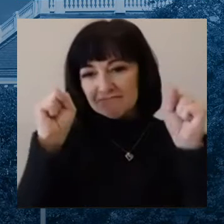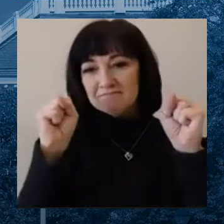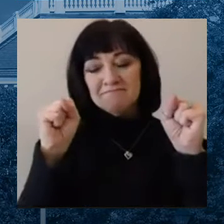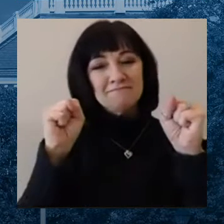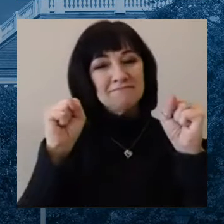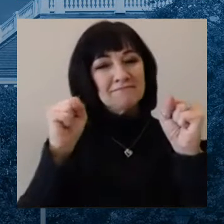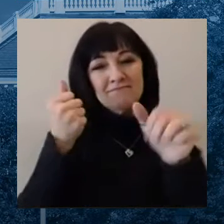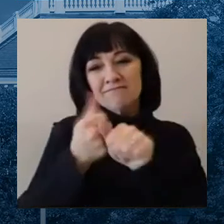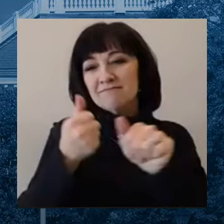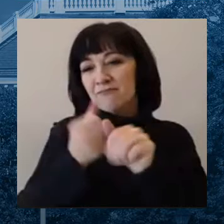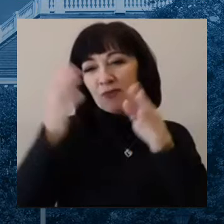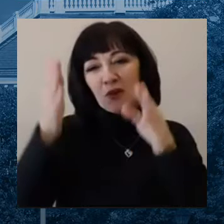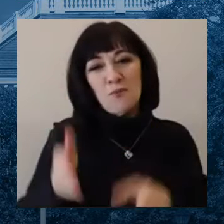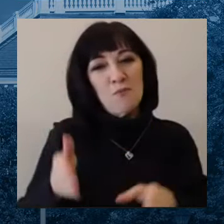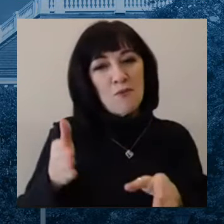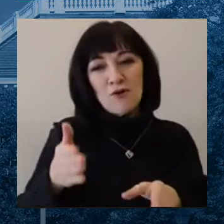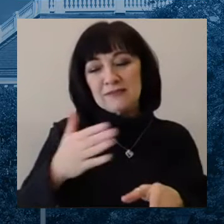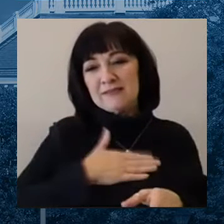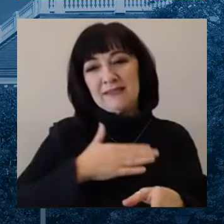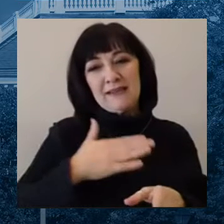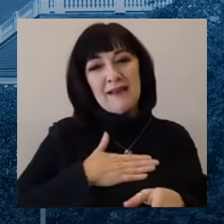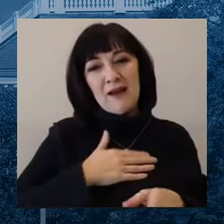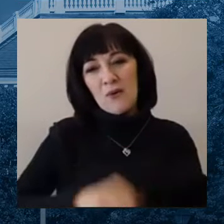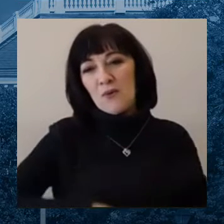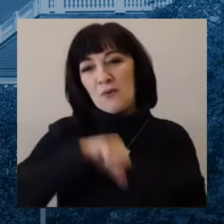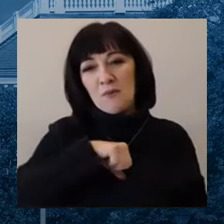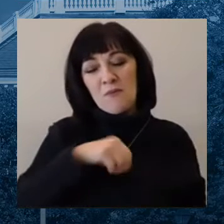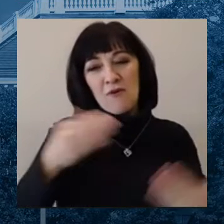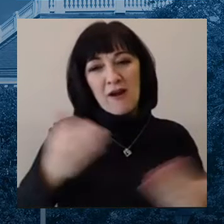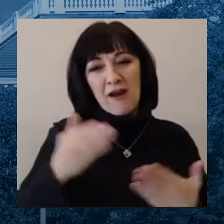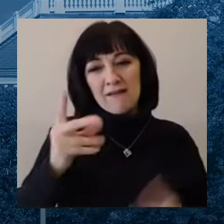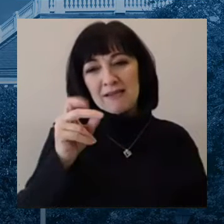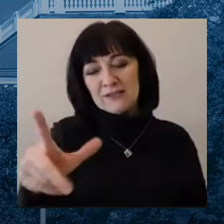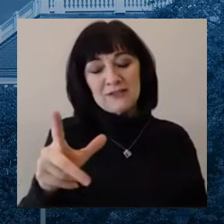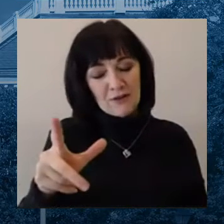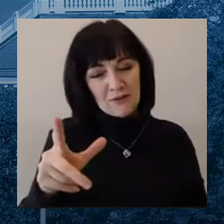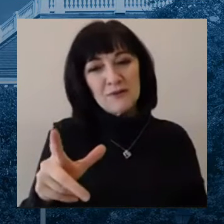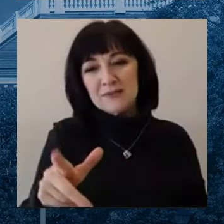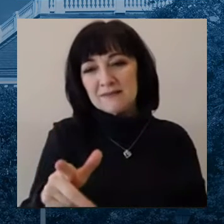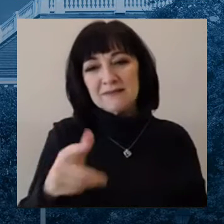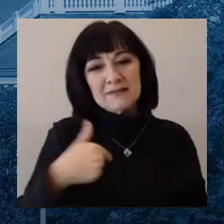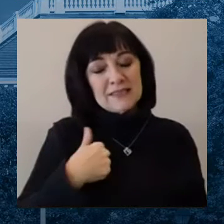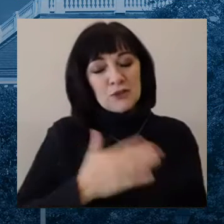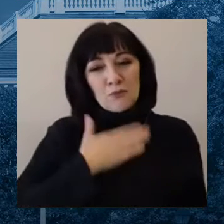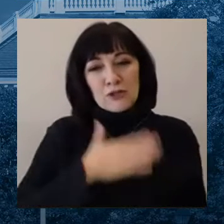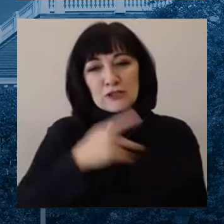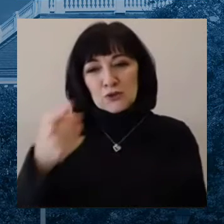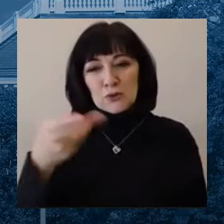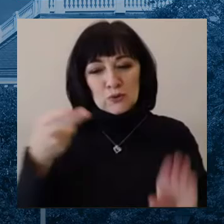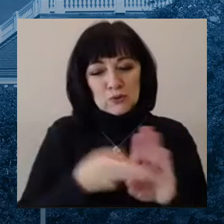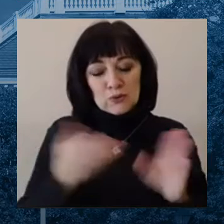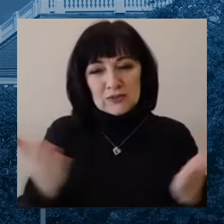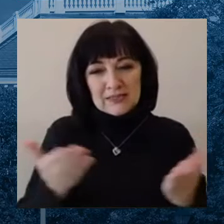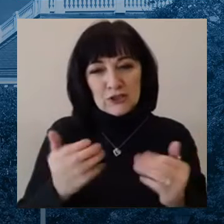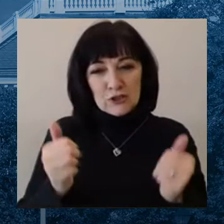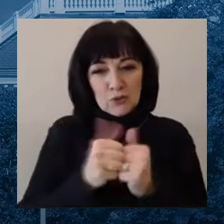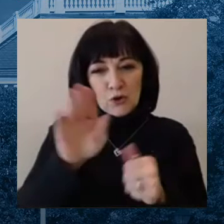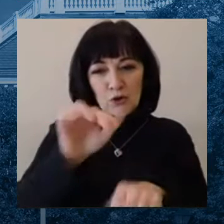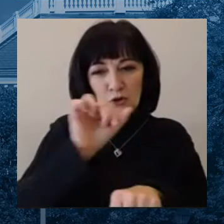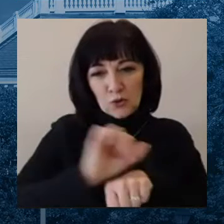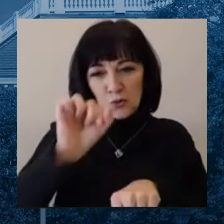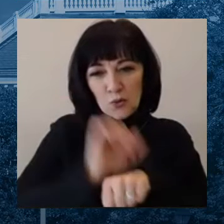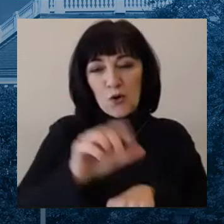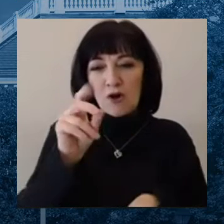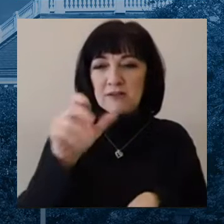citizen of our state, and we appreciate you being with us today and for your work on the Delaware Heritage Commission. I